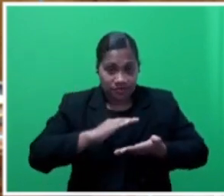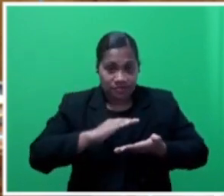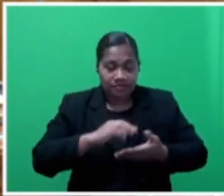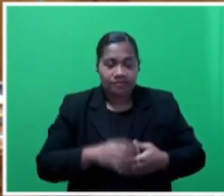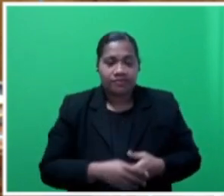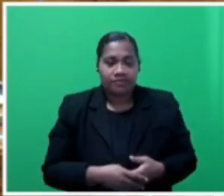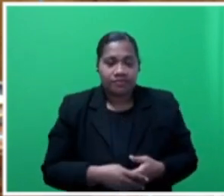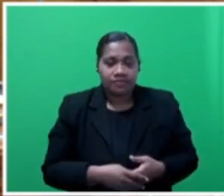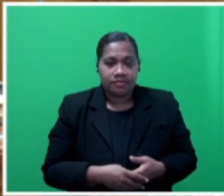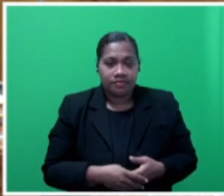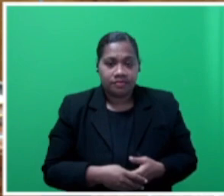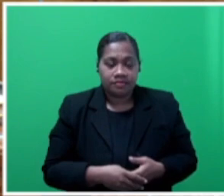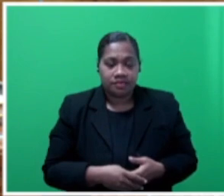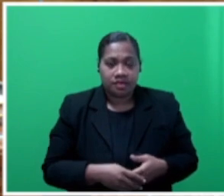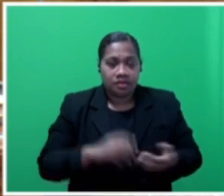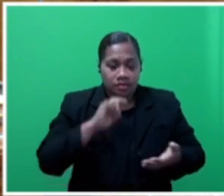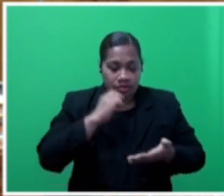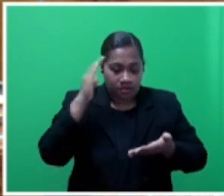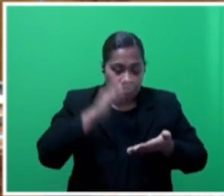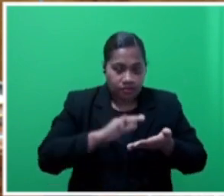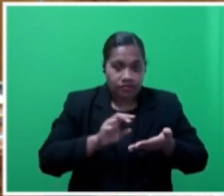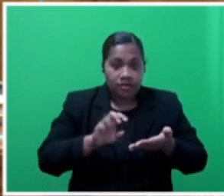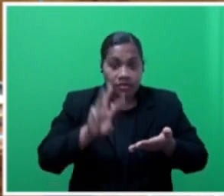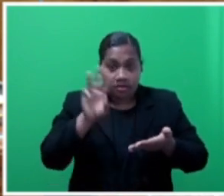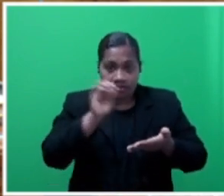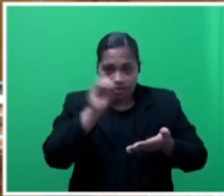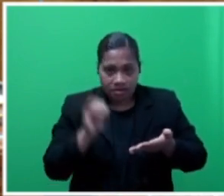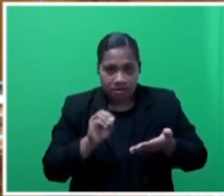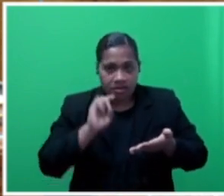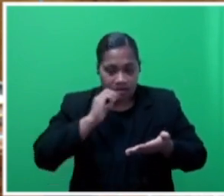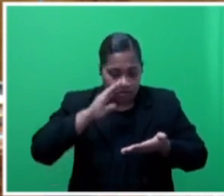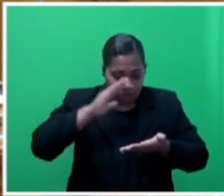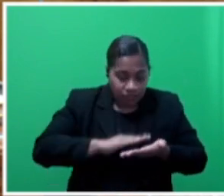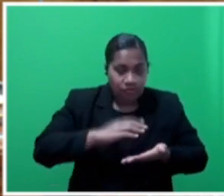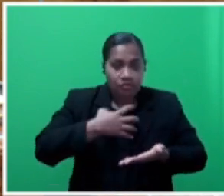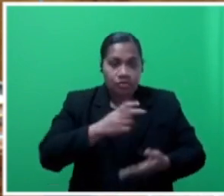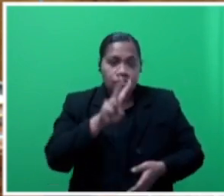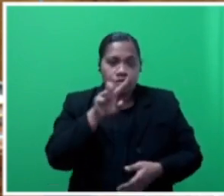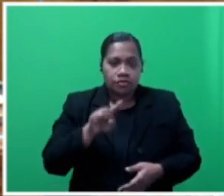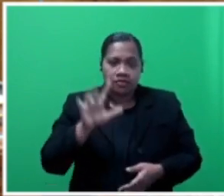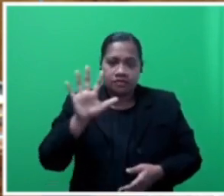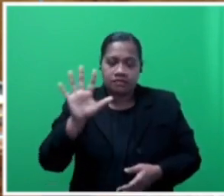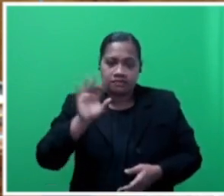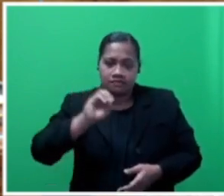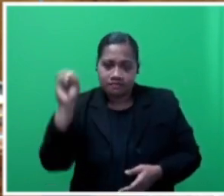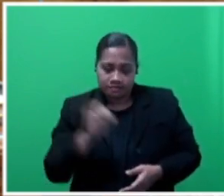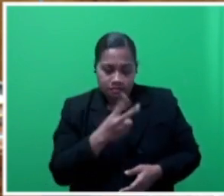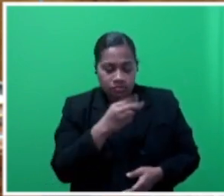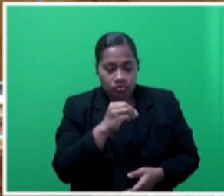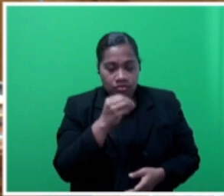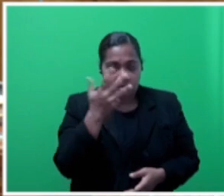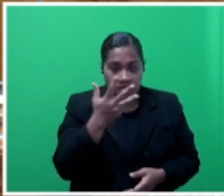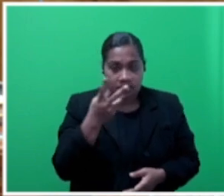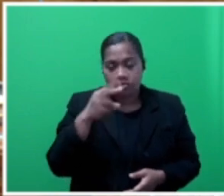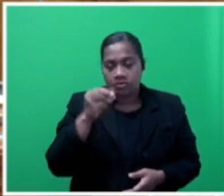to 3% and reduce it further to 2.5% in the 2019-2020.